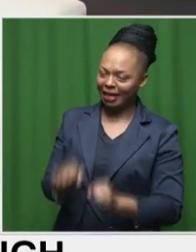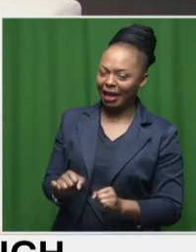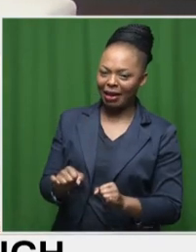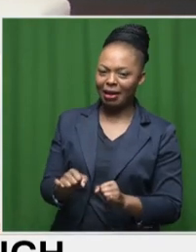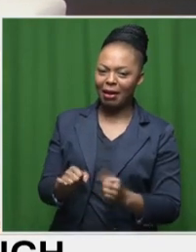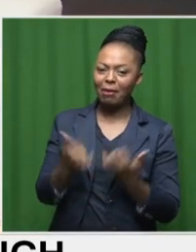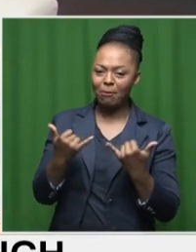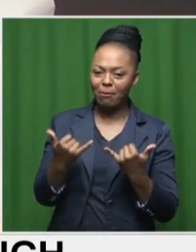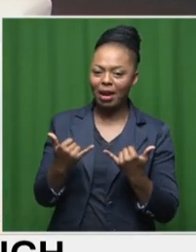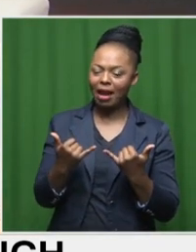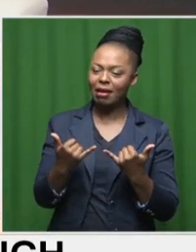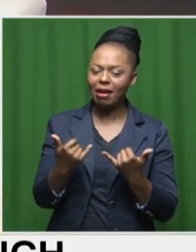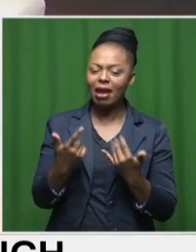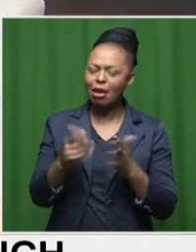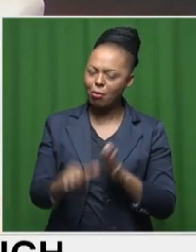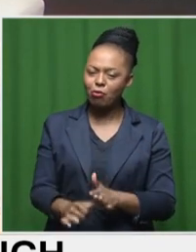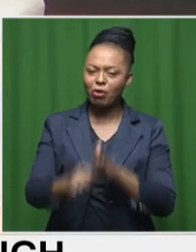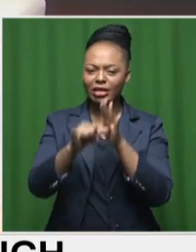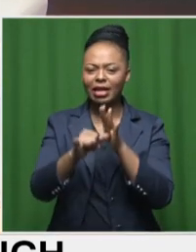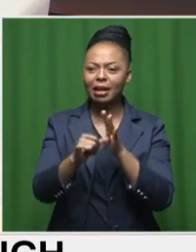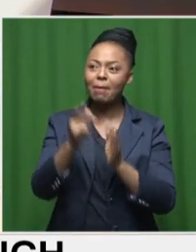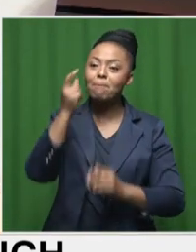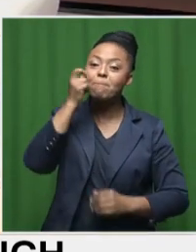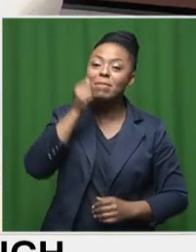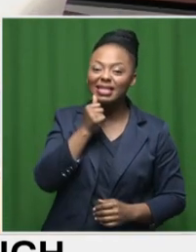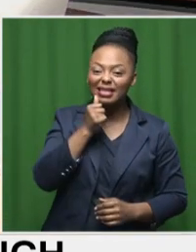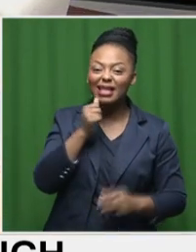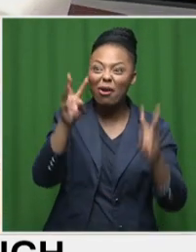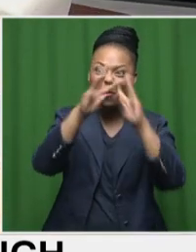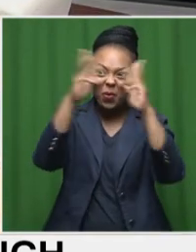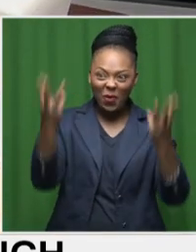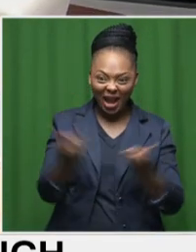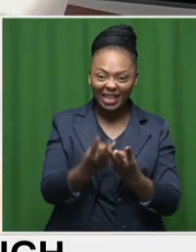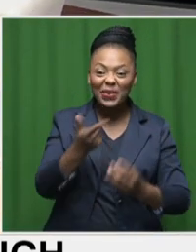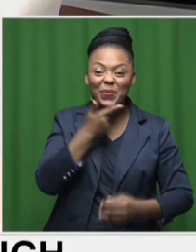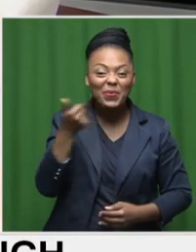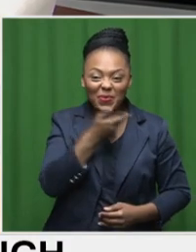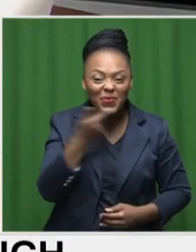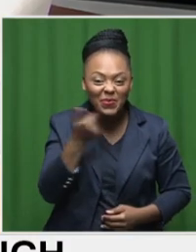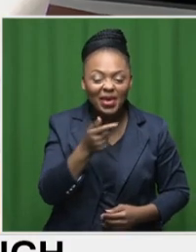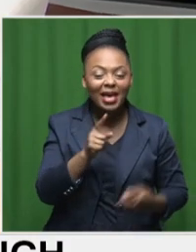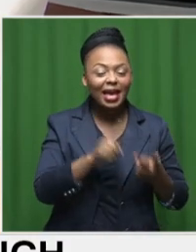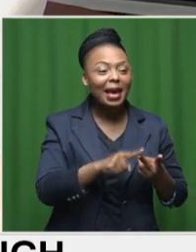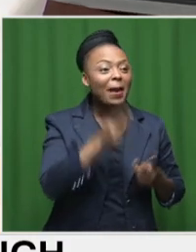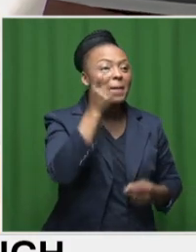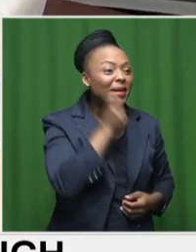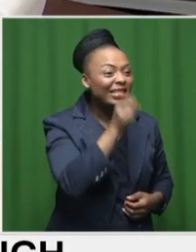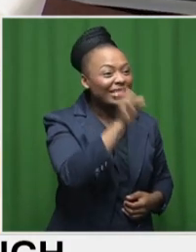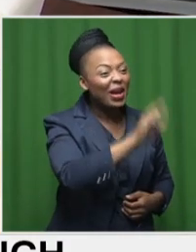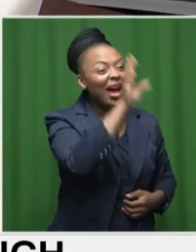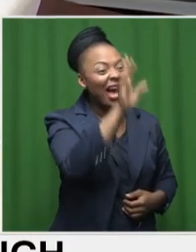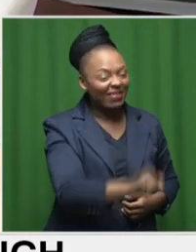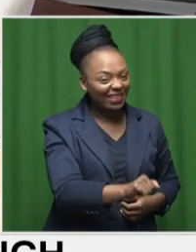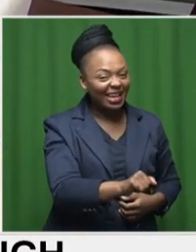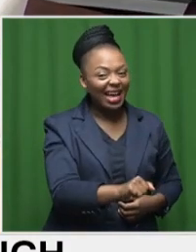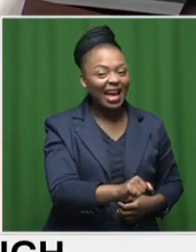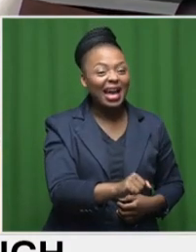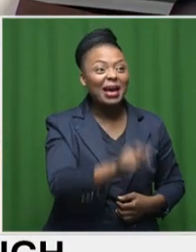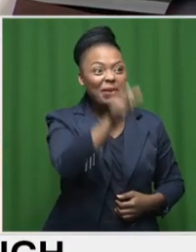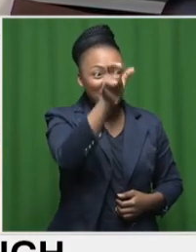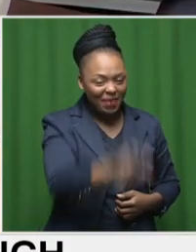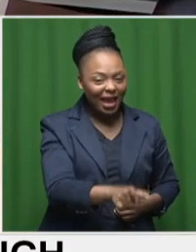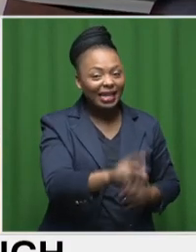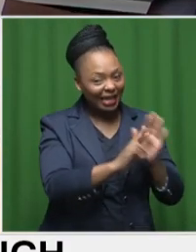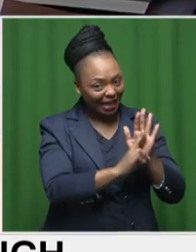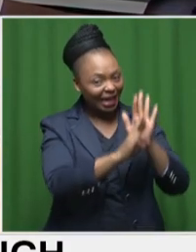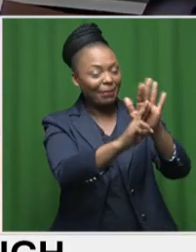just as important, and we have a Mr. World coming up, and you're going to have a Mr. South Africa. So he will be standing up for the men,